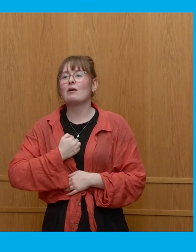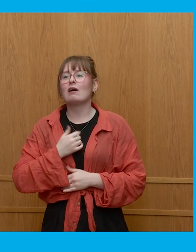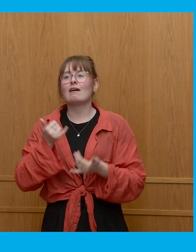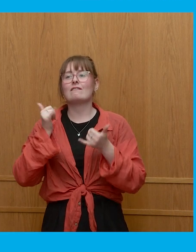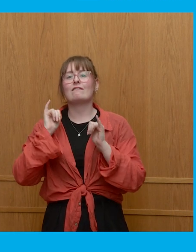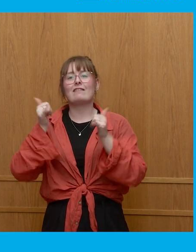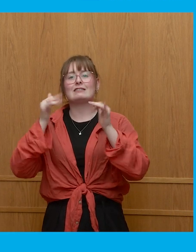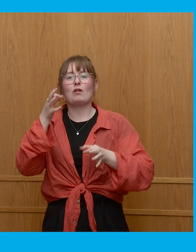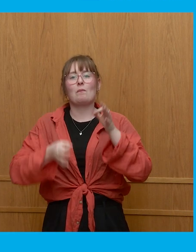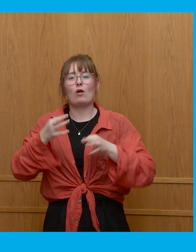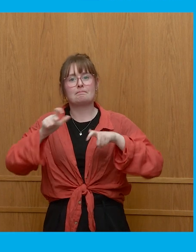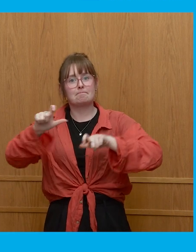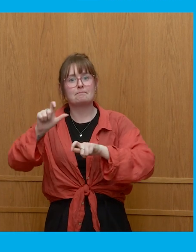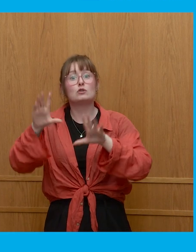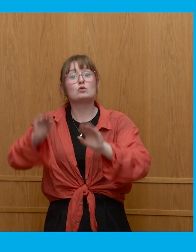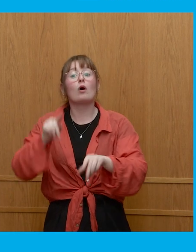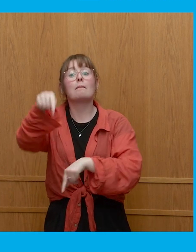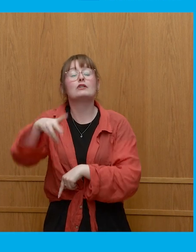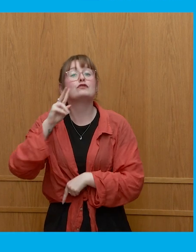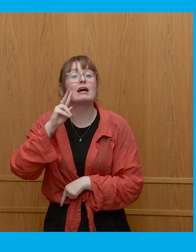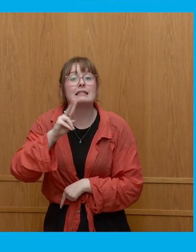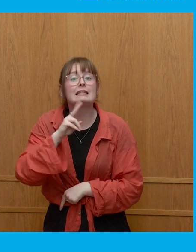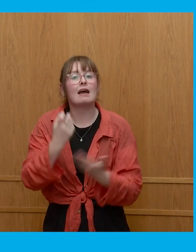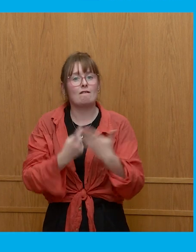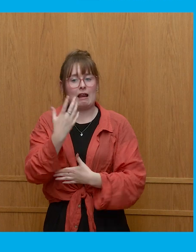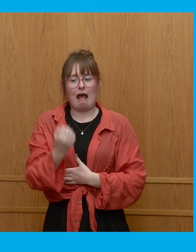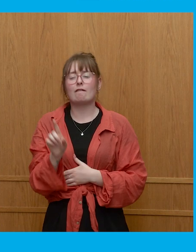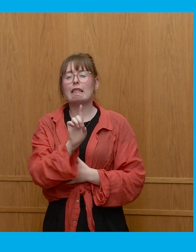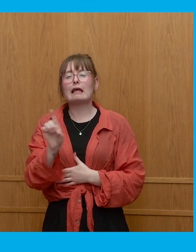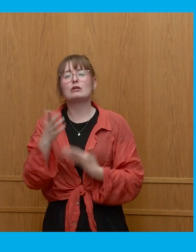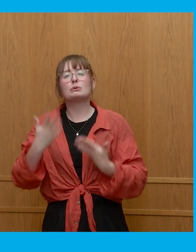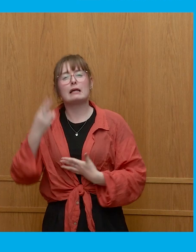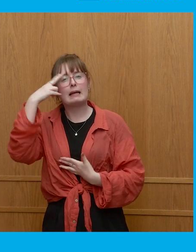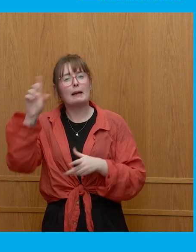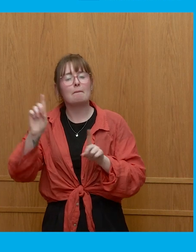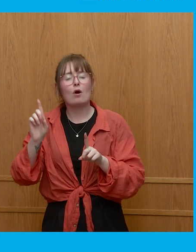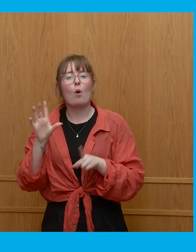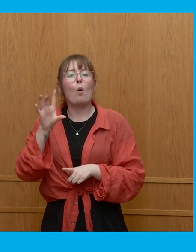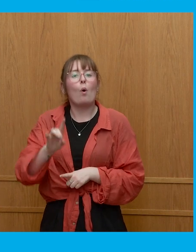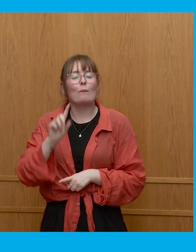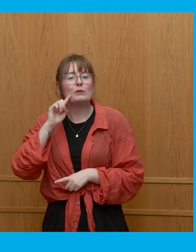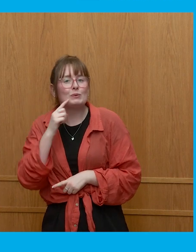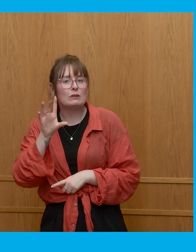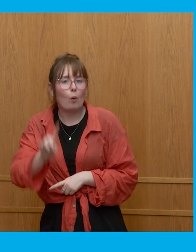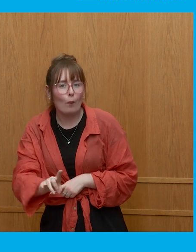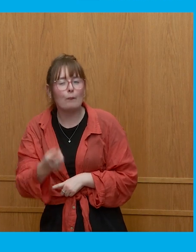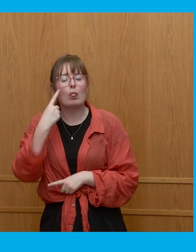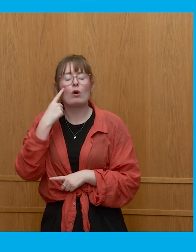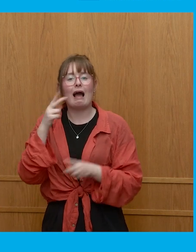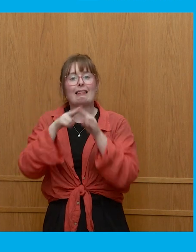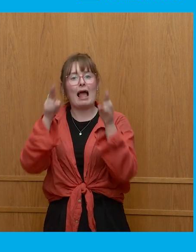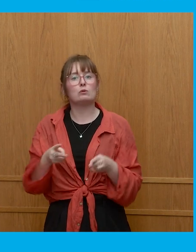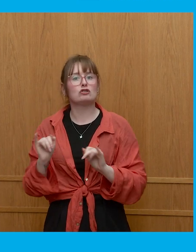Politics continues till Friday? There's an event later on today called Home Sweet Home, which is looking at the housing crisis.